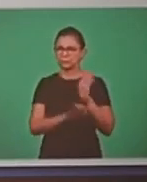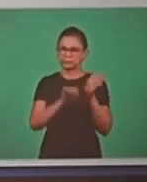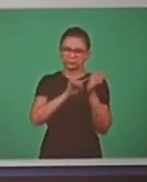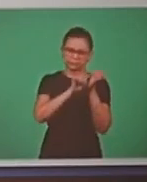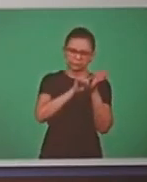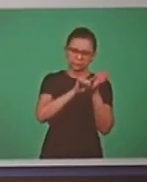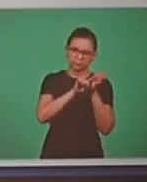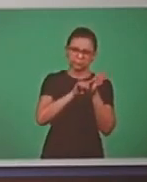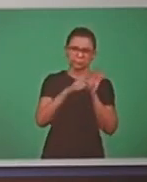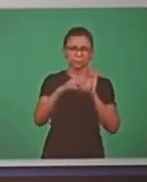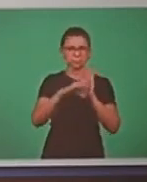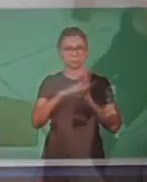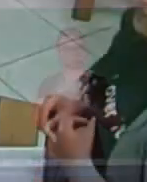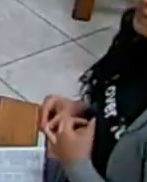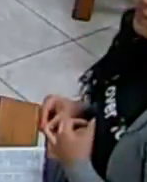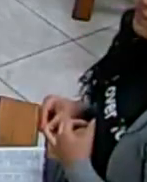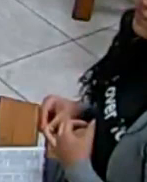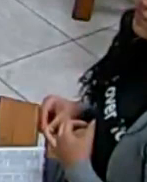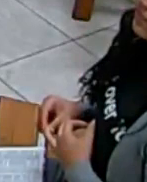Anyone